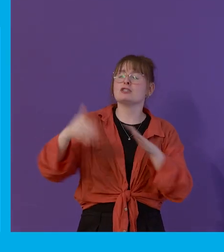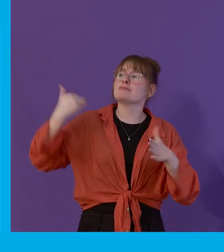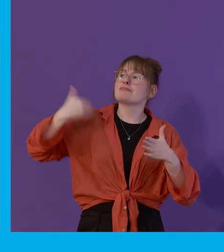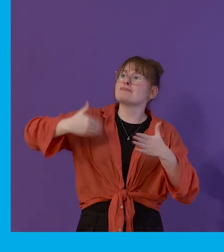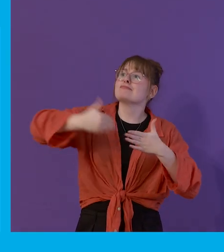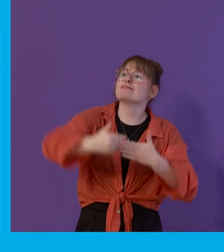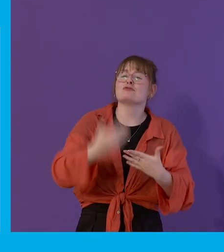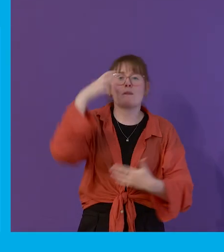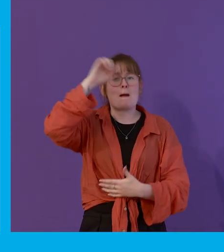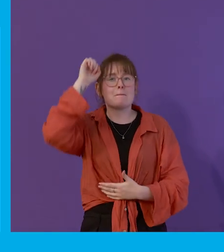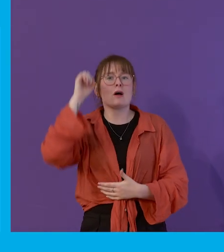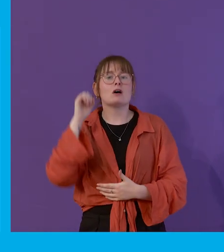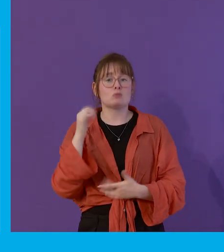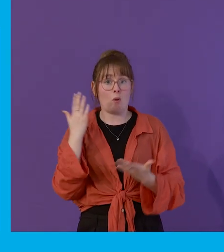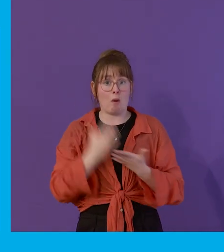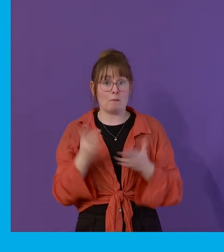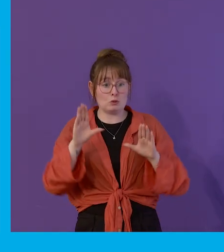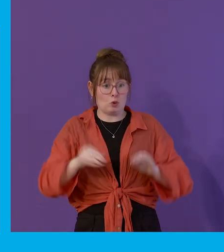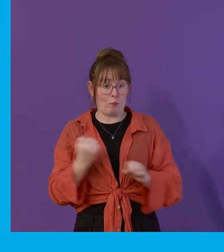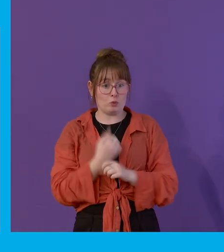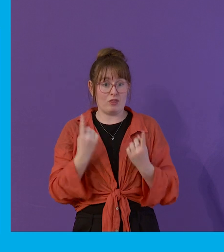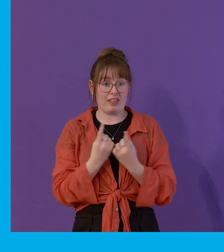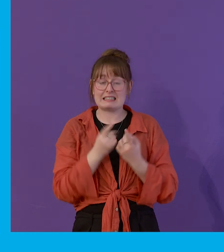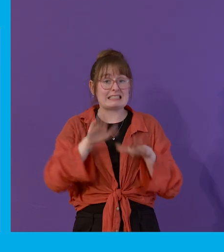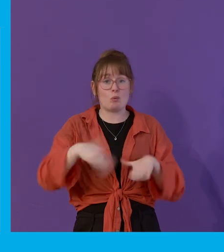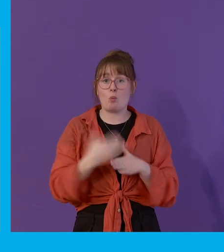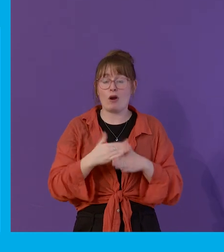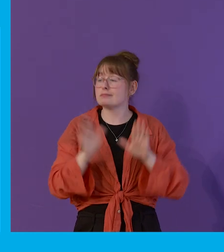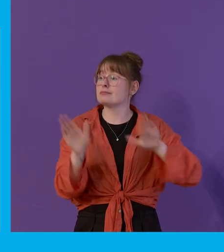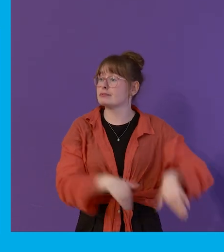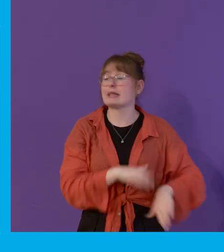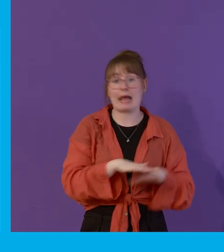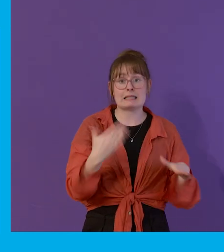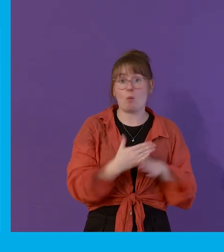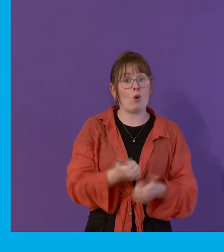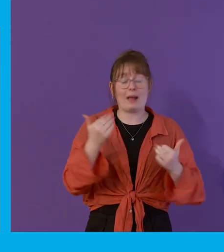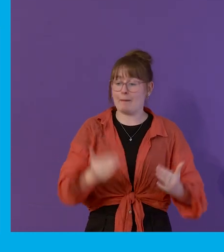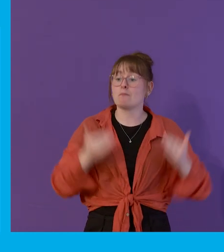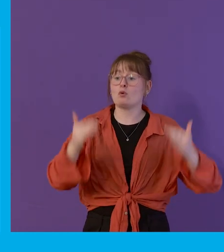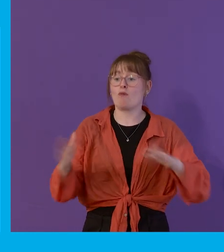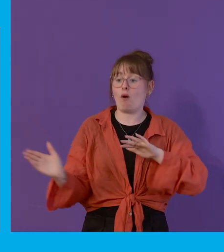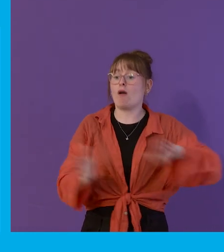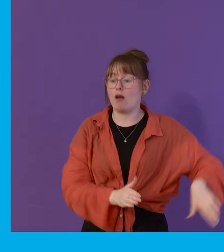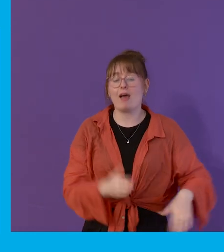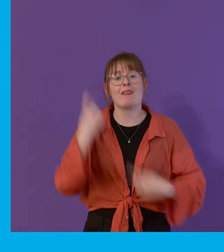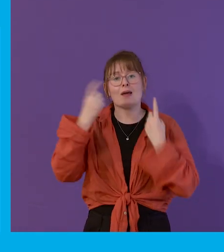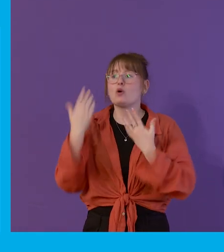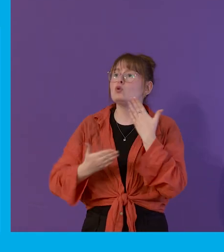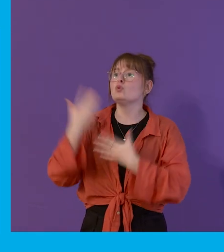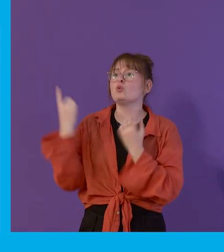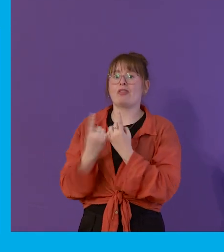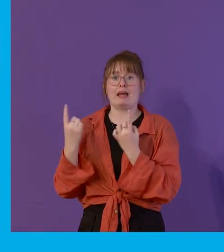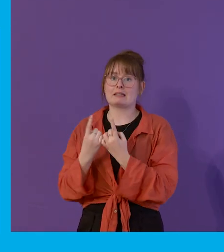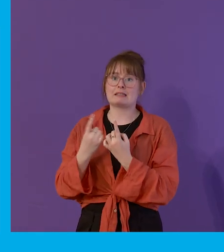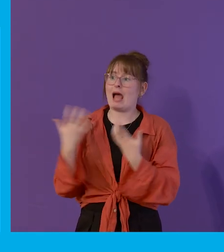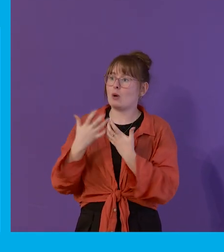together. We managed to stop doing things that didn't work and saved over 180 million by stopping doing the things that